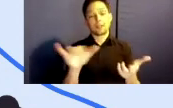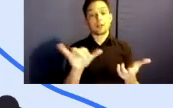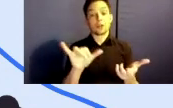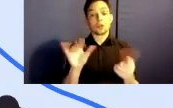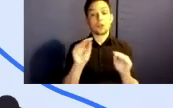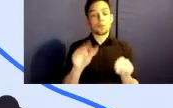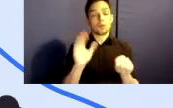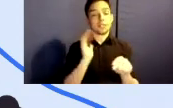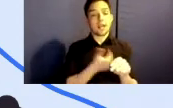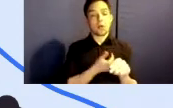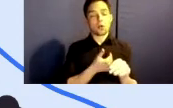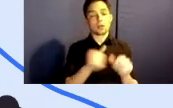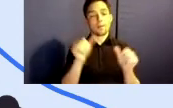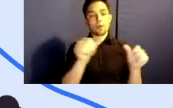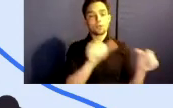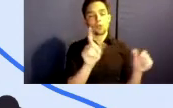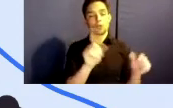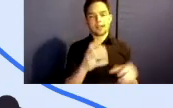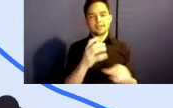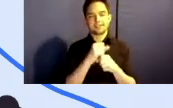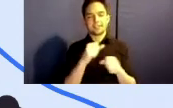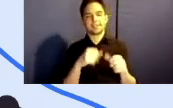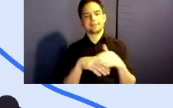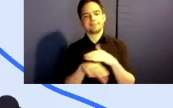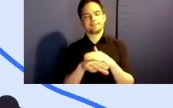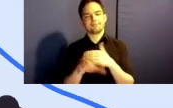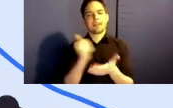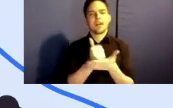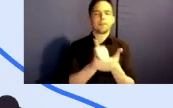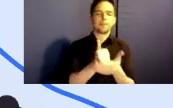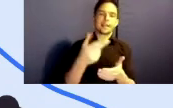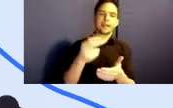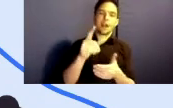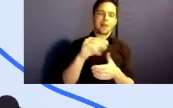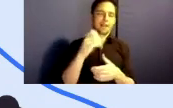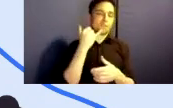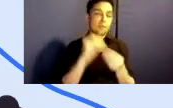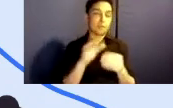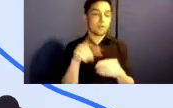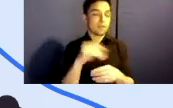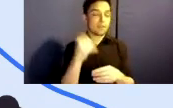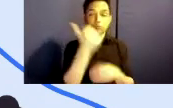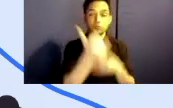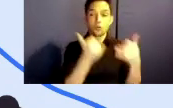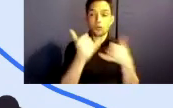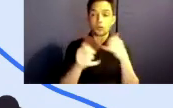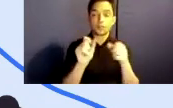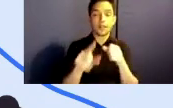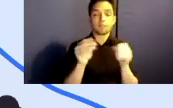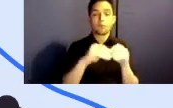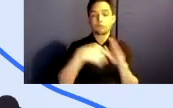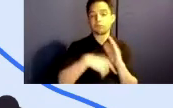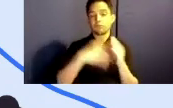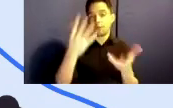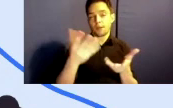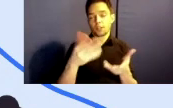posters where they can seek support, the hotline numbers, etc., so that women can seek support and get information. And that's where